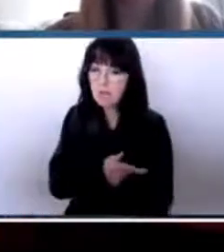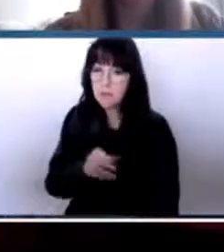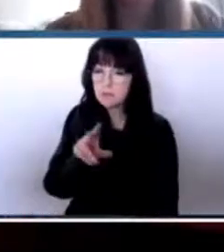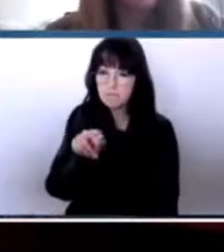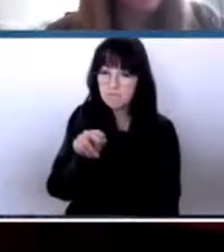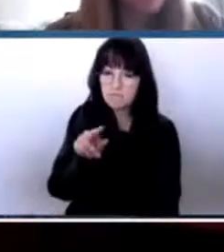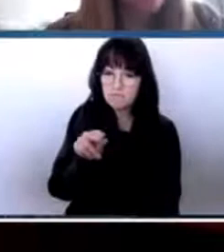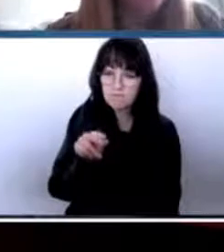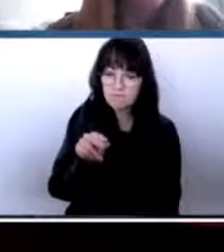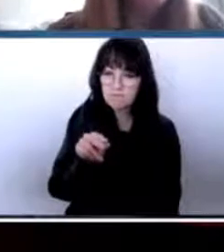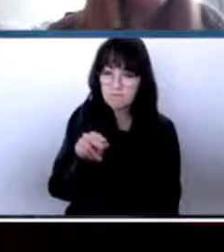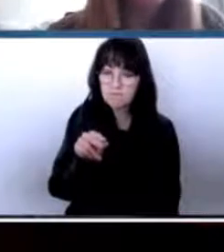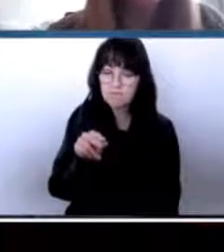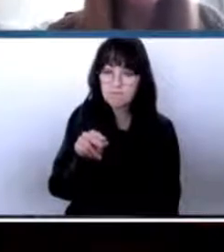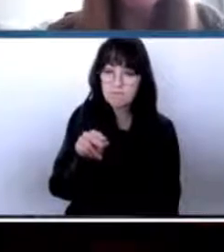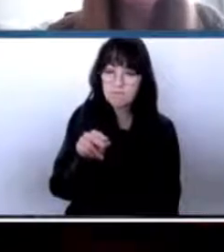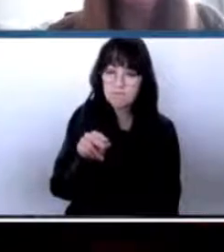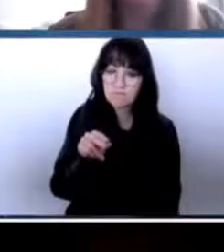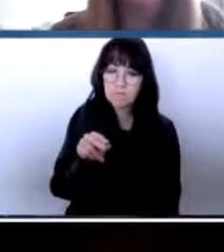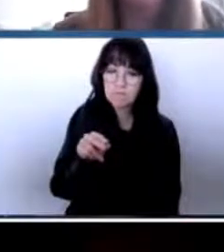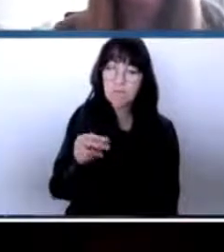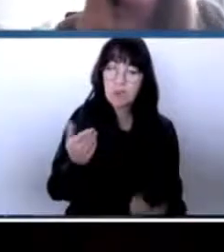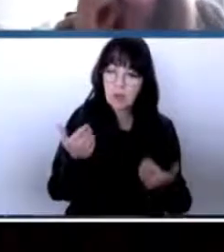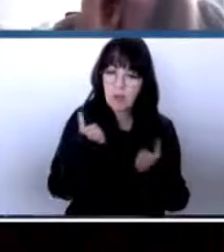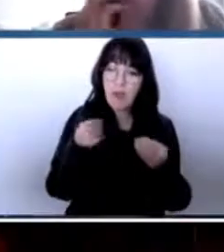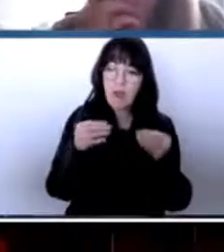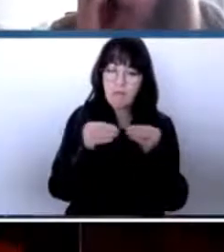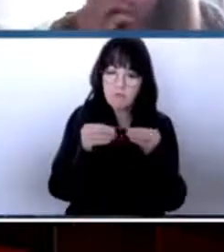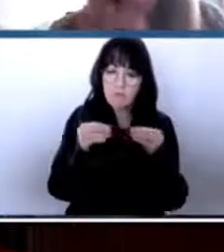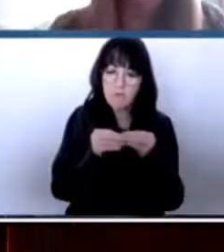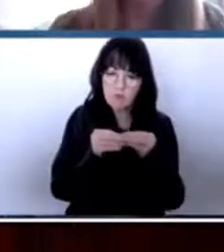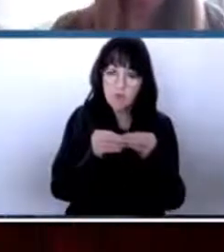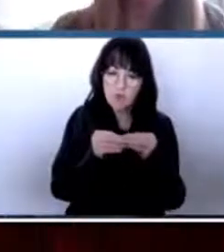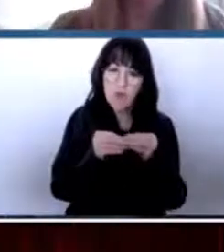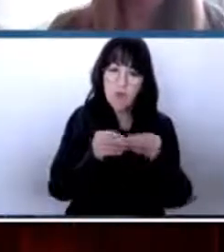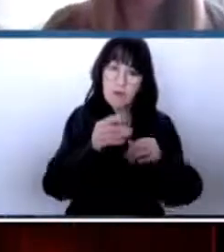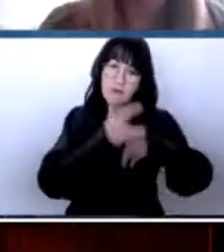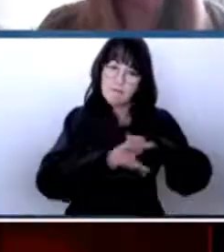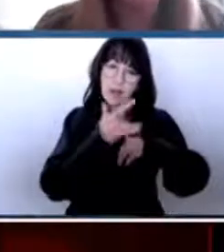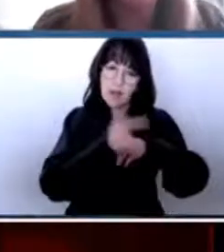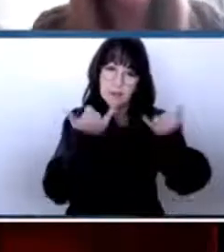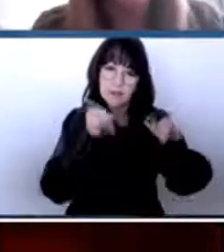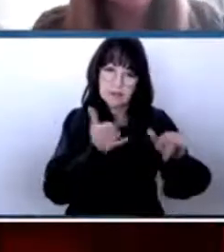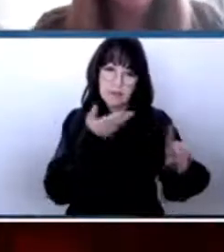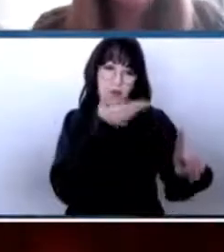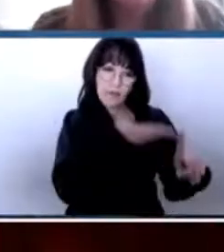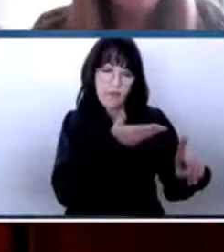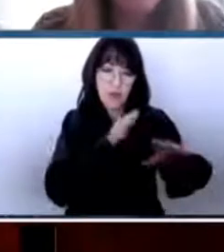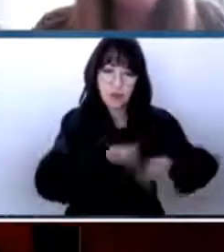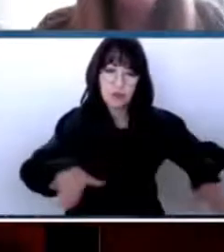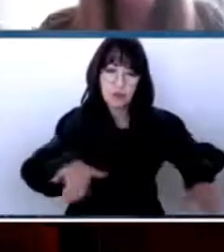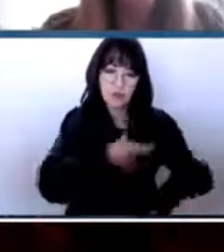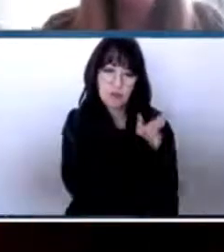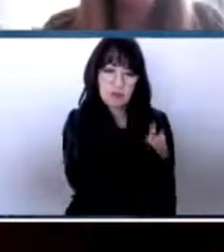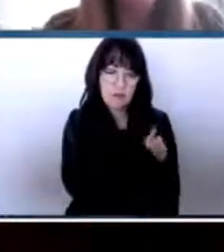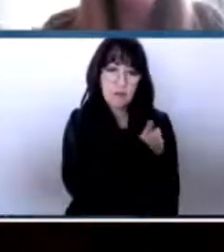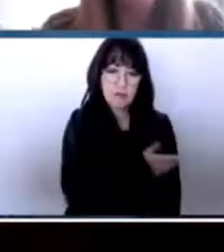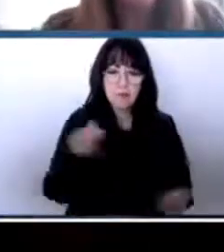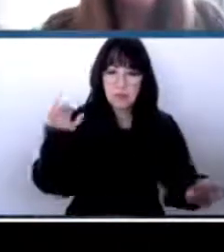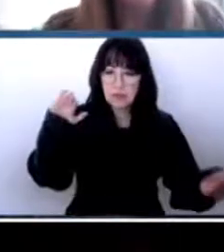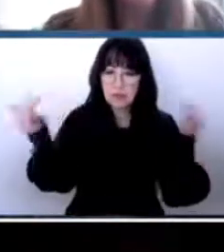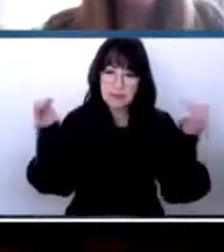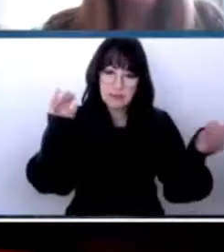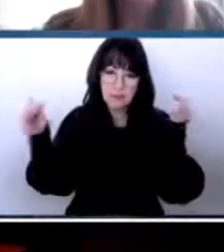have. So there's more capacity left still there in our children's hospital in comparison